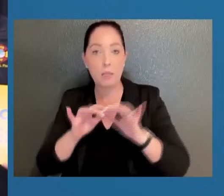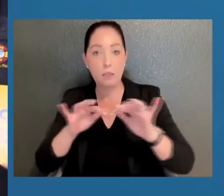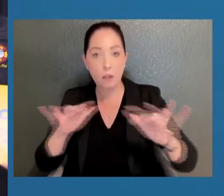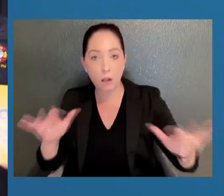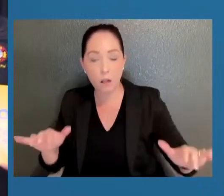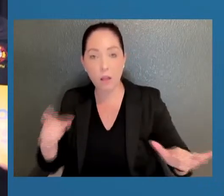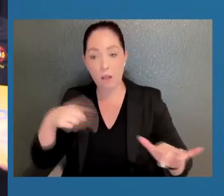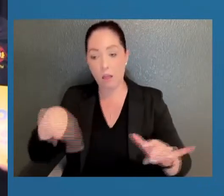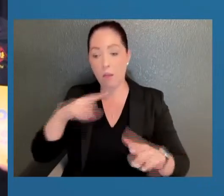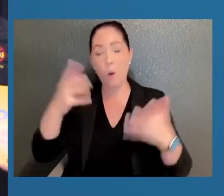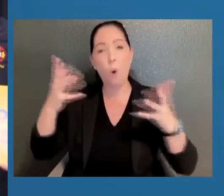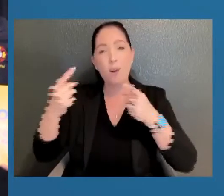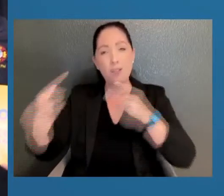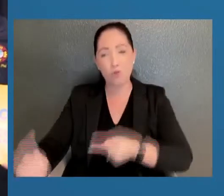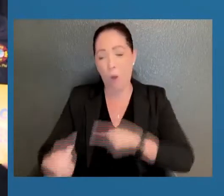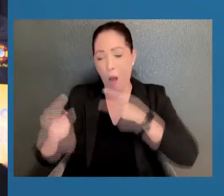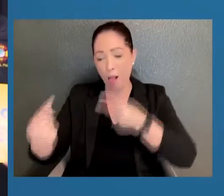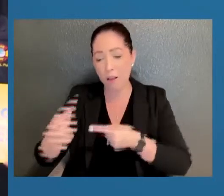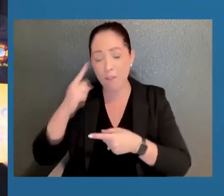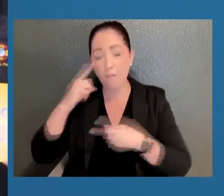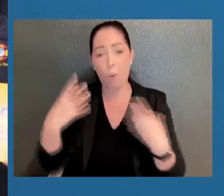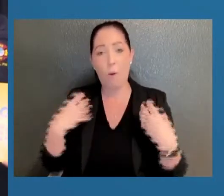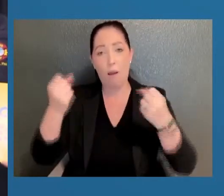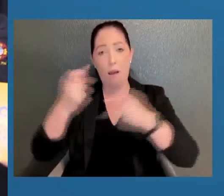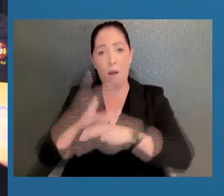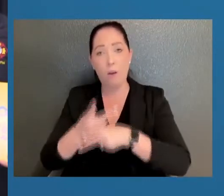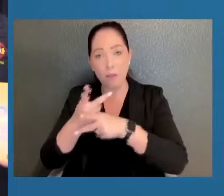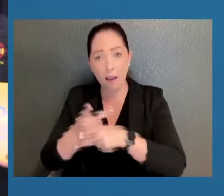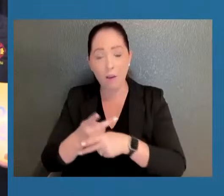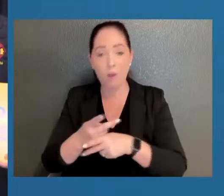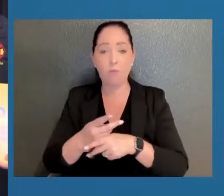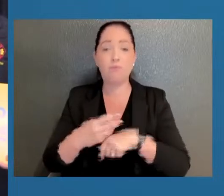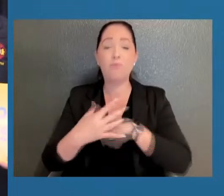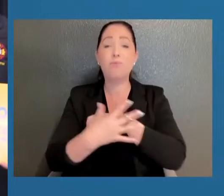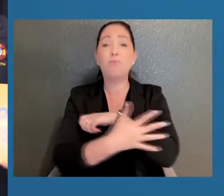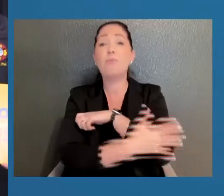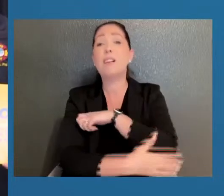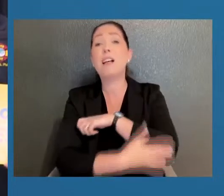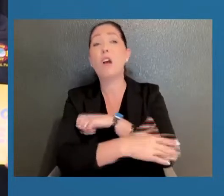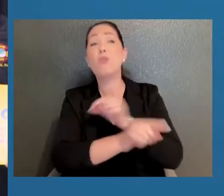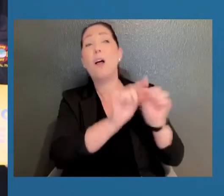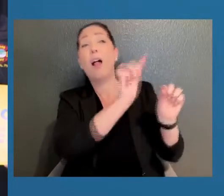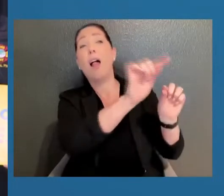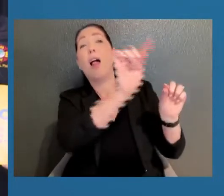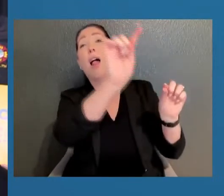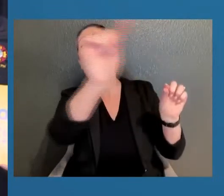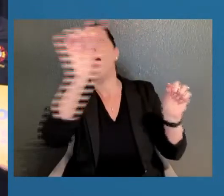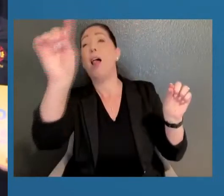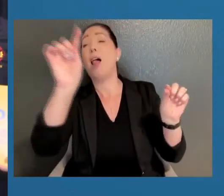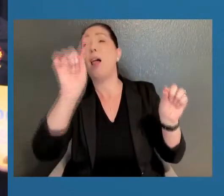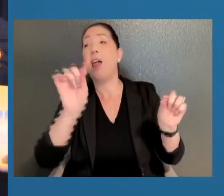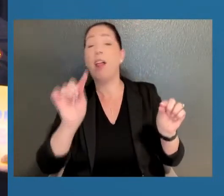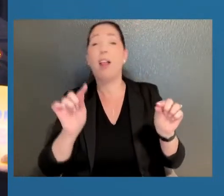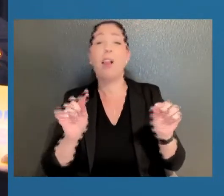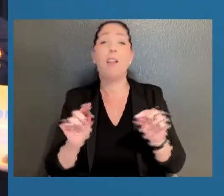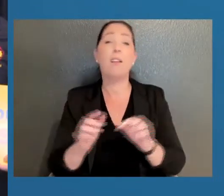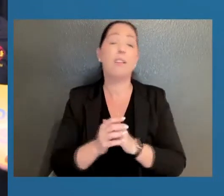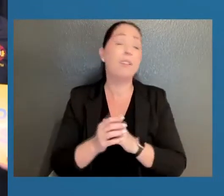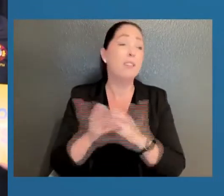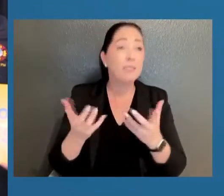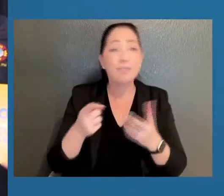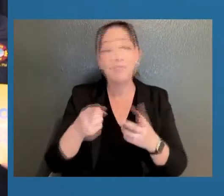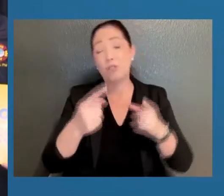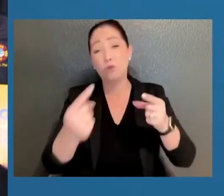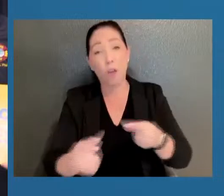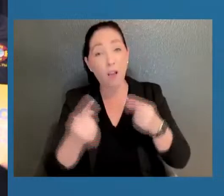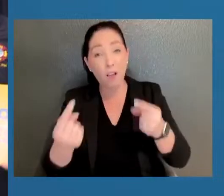quality care. Rural hospitals, community health centers, clinics. We cannot sustain what we're going